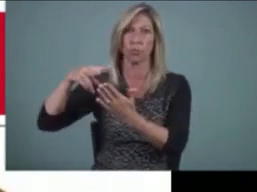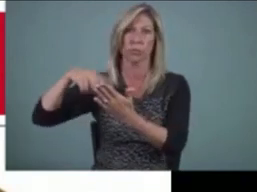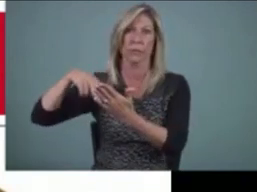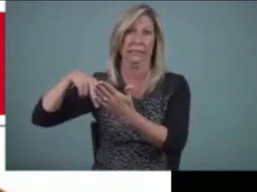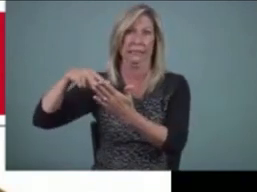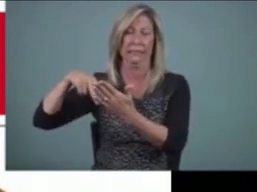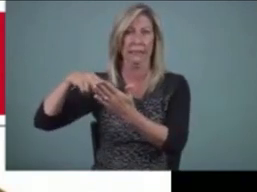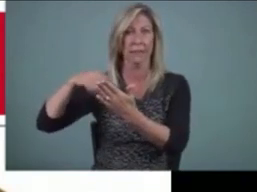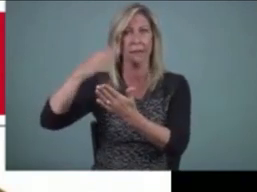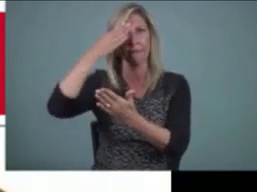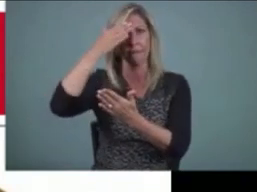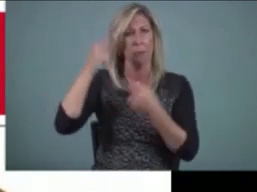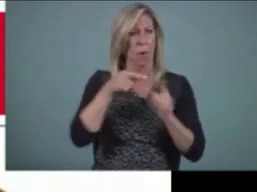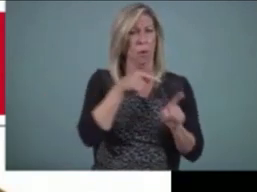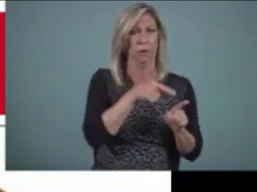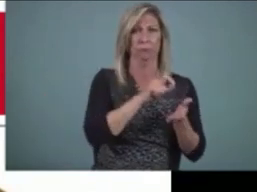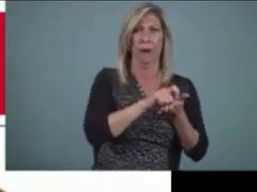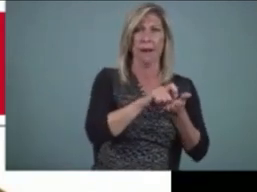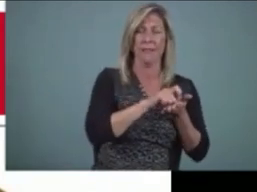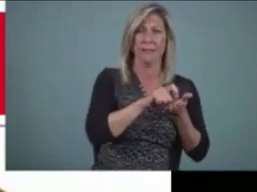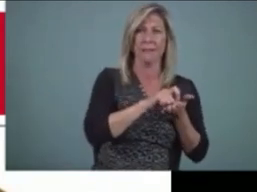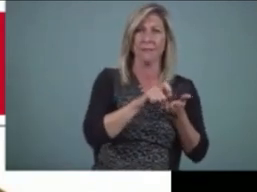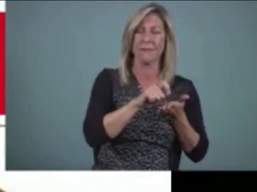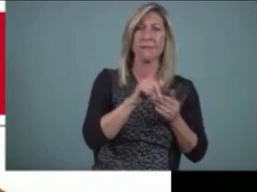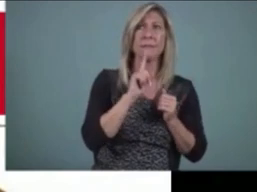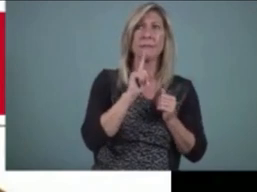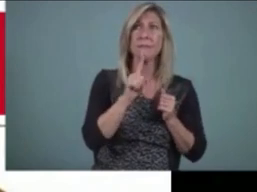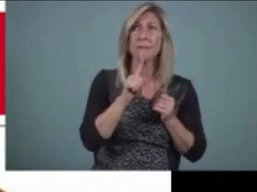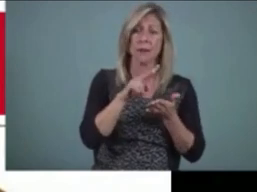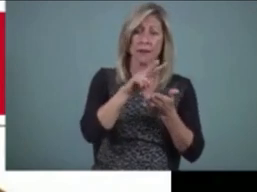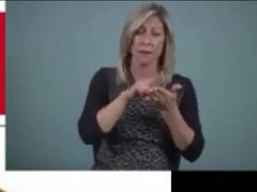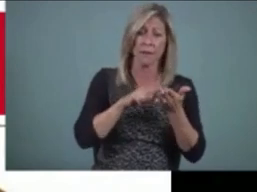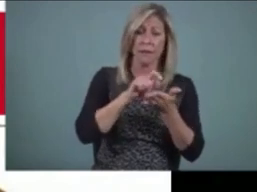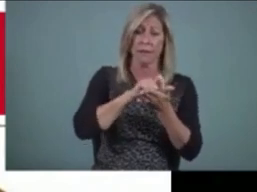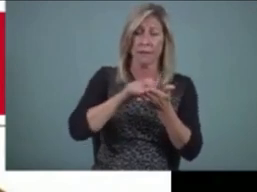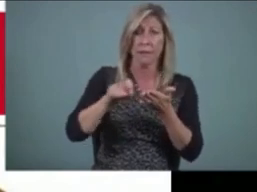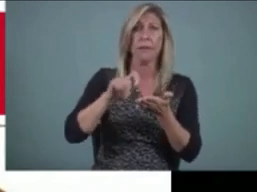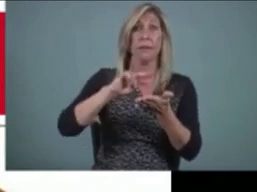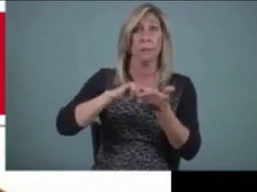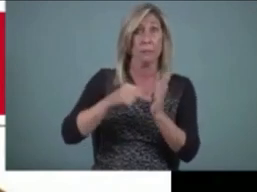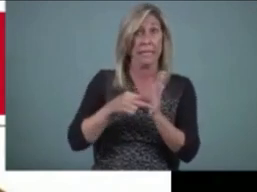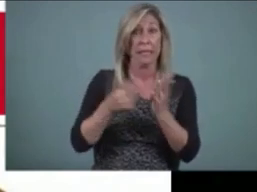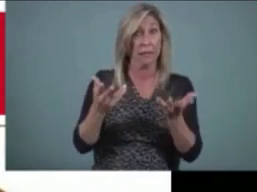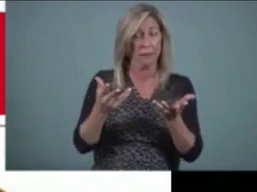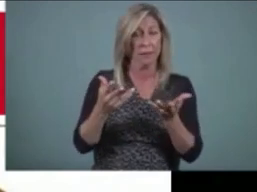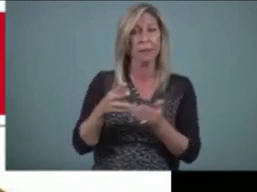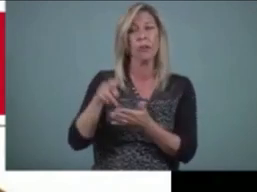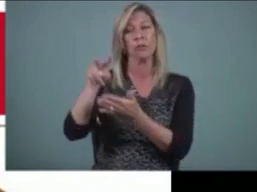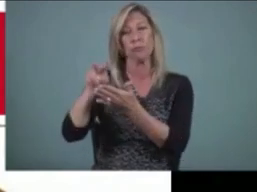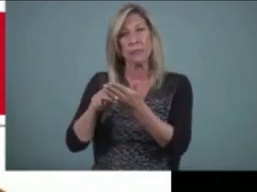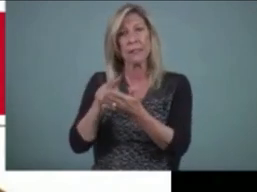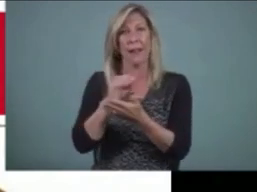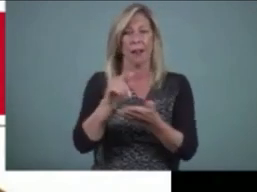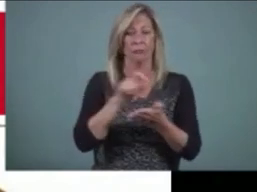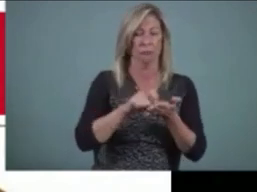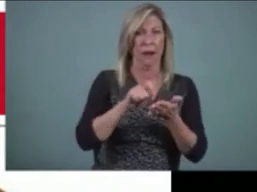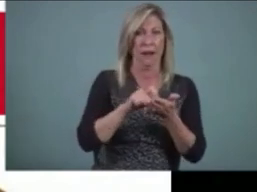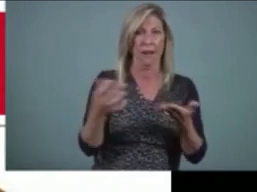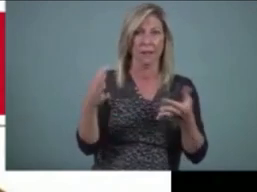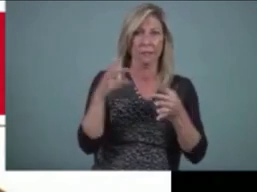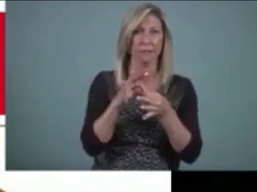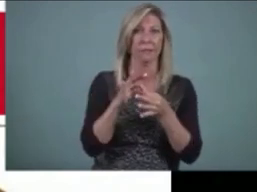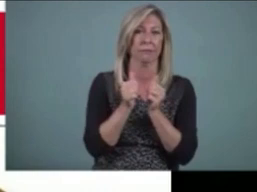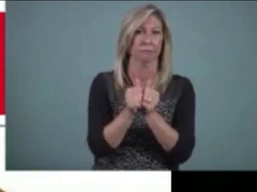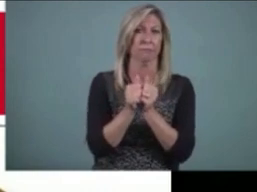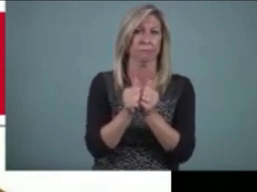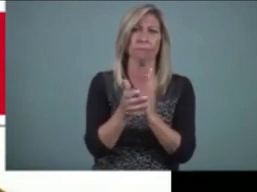and yet there are two sides of the same coin, that to be a fully literate individual, you really have to have proficiency in both reading